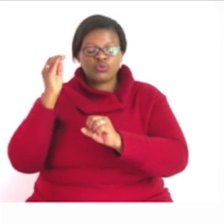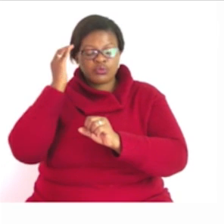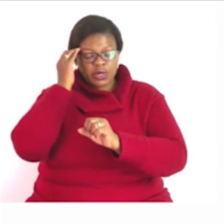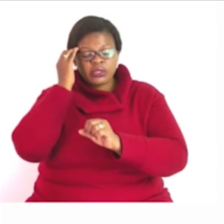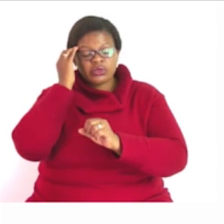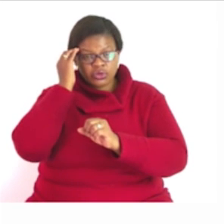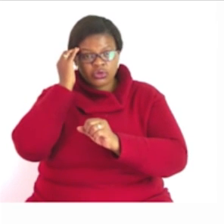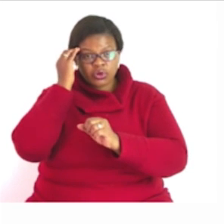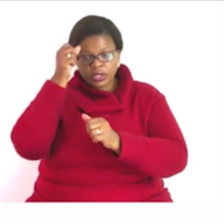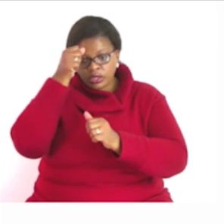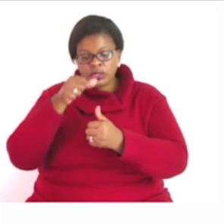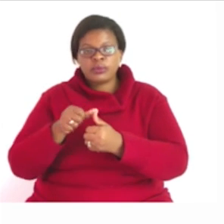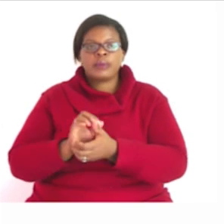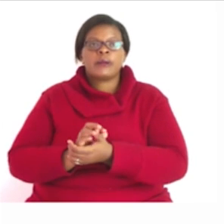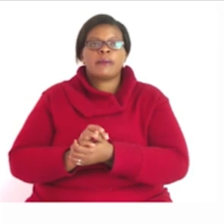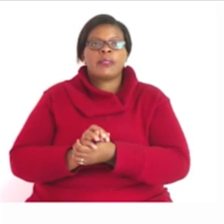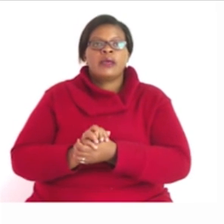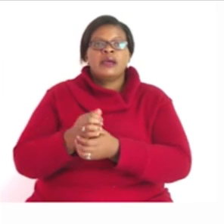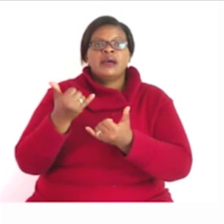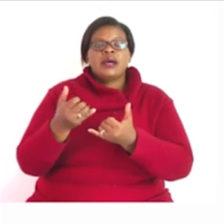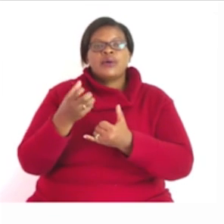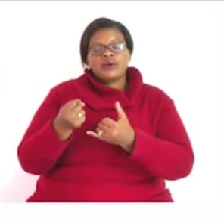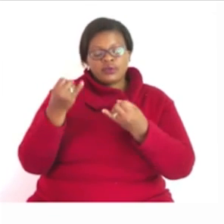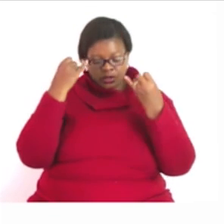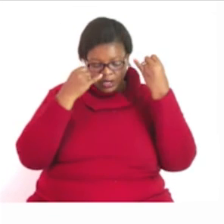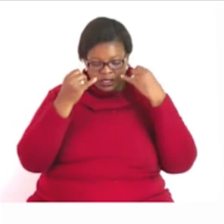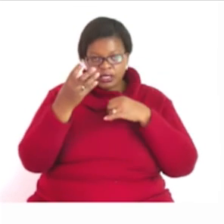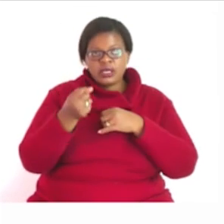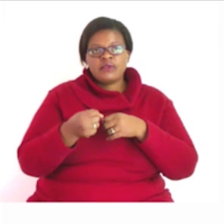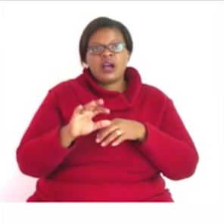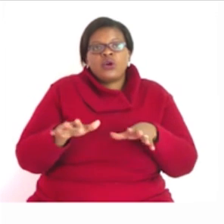one. So now that I've given you an idea on how to do A,